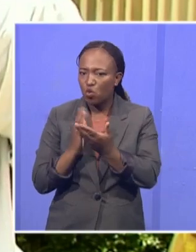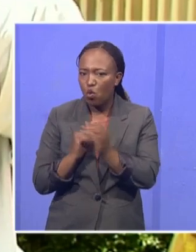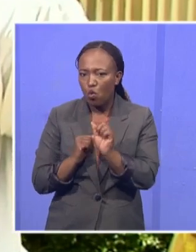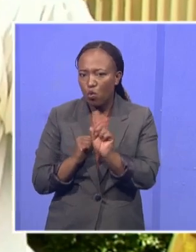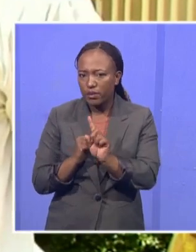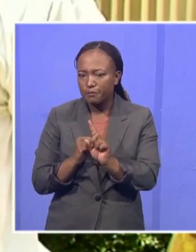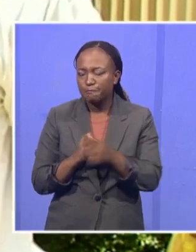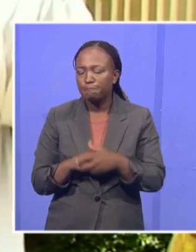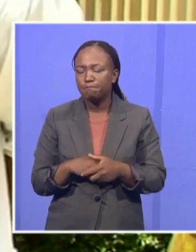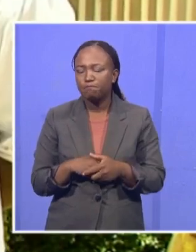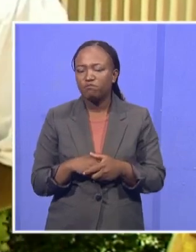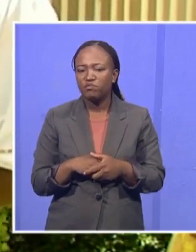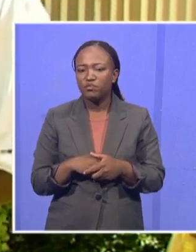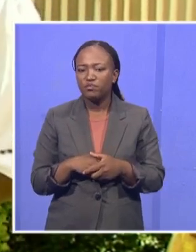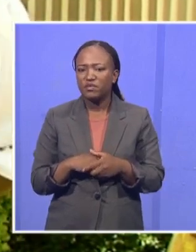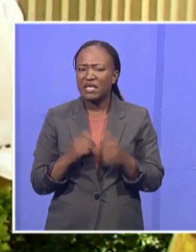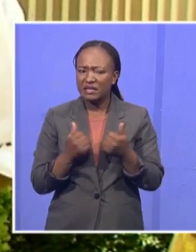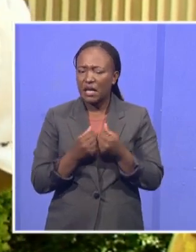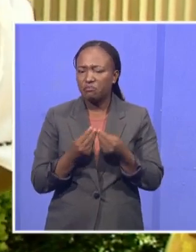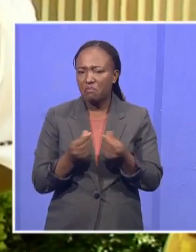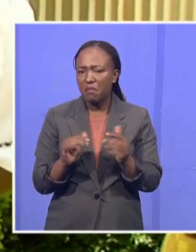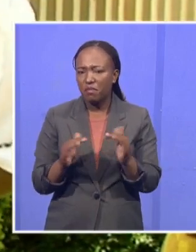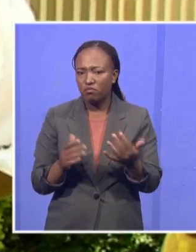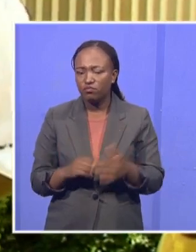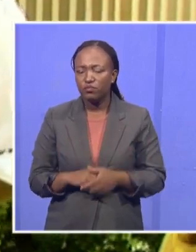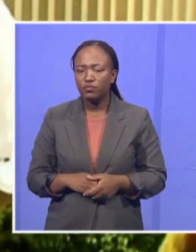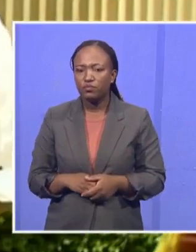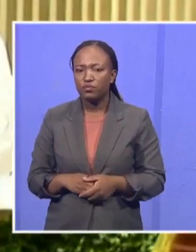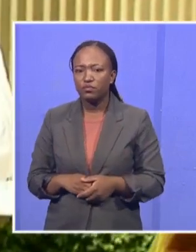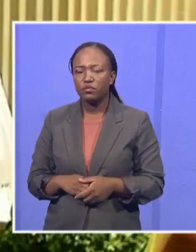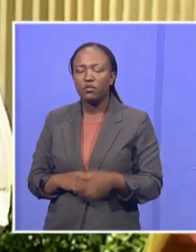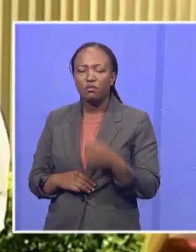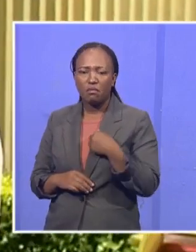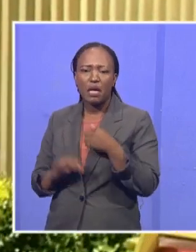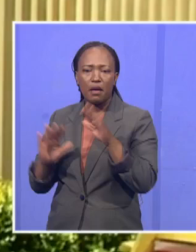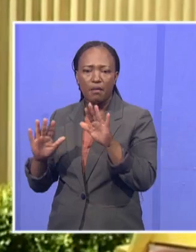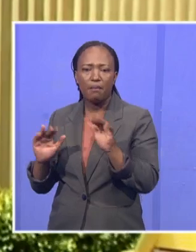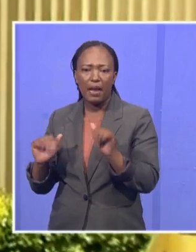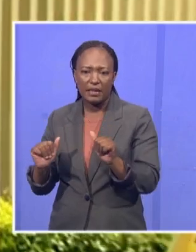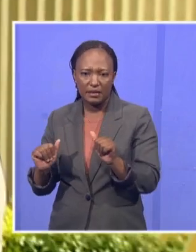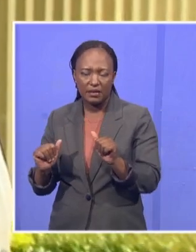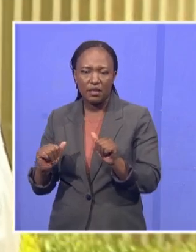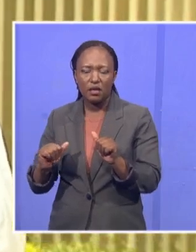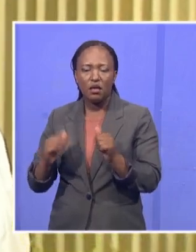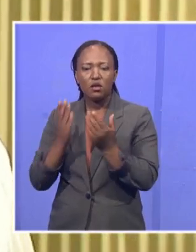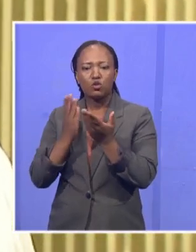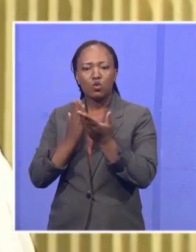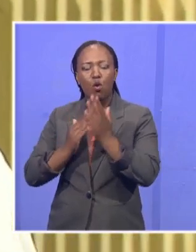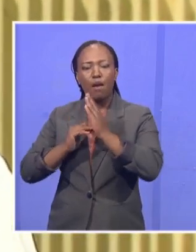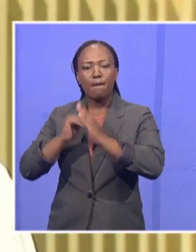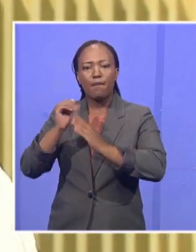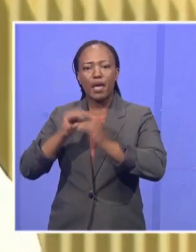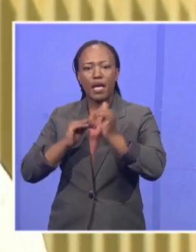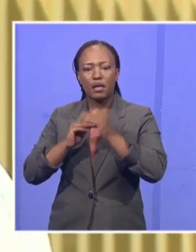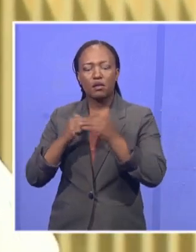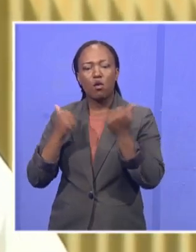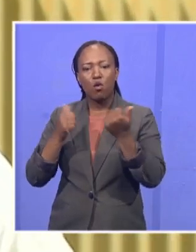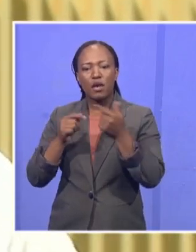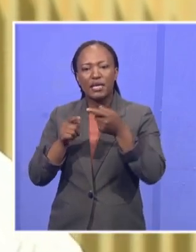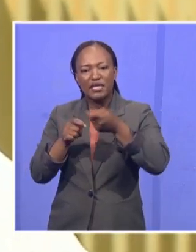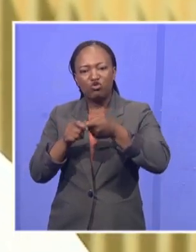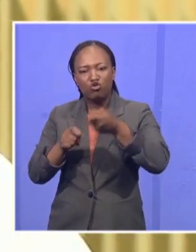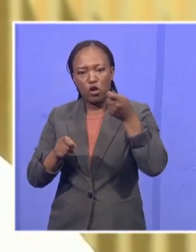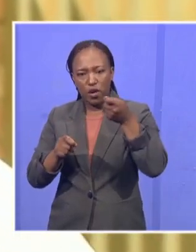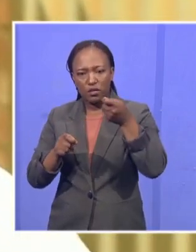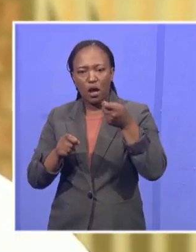navigate around these challenges? I was blessed because when my school was built, a generator was installed. So